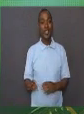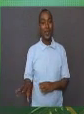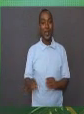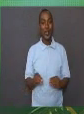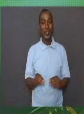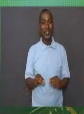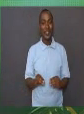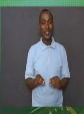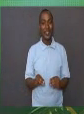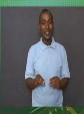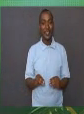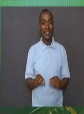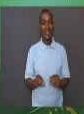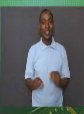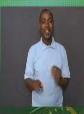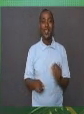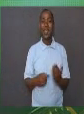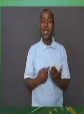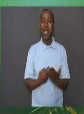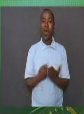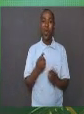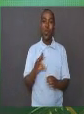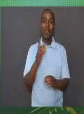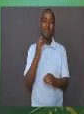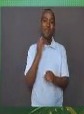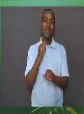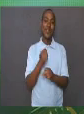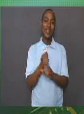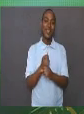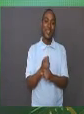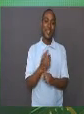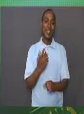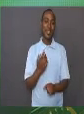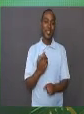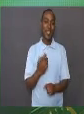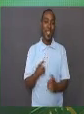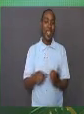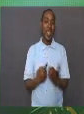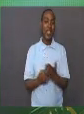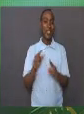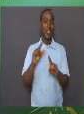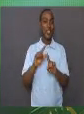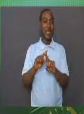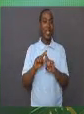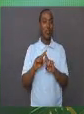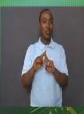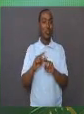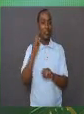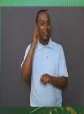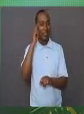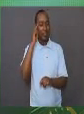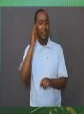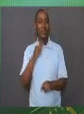Students, let's do an activity to help memorize the terms we have just